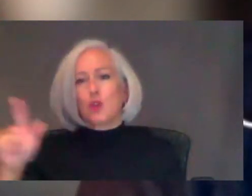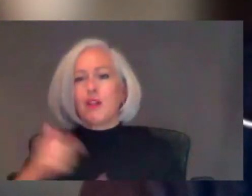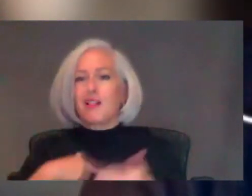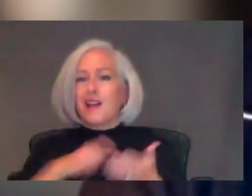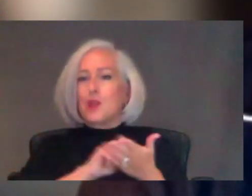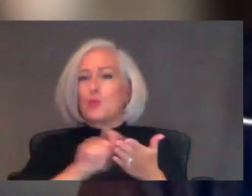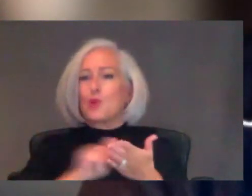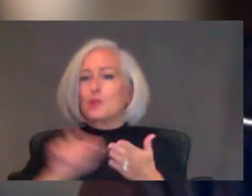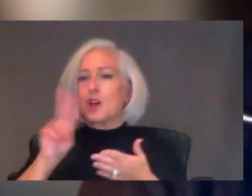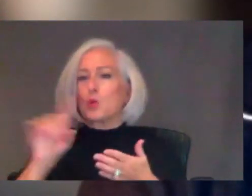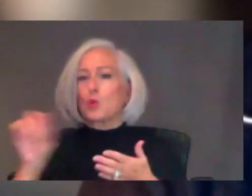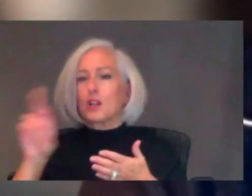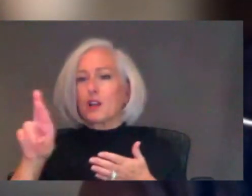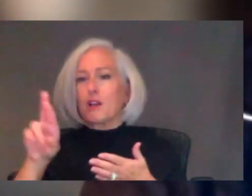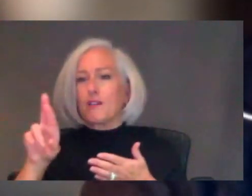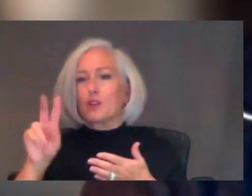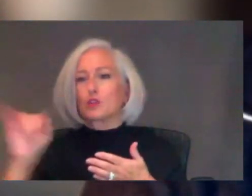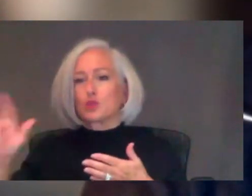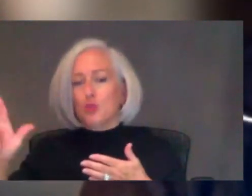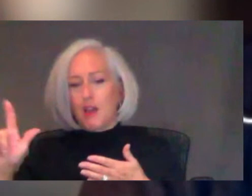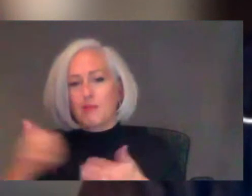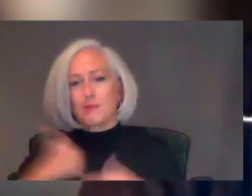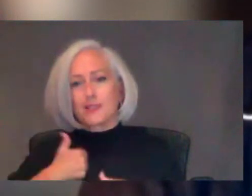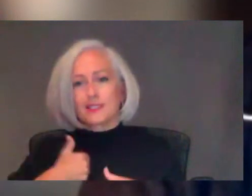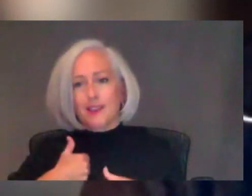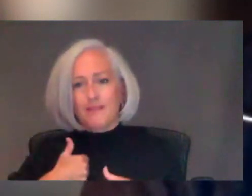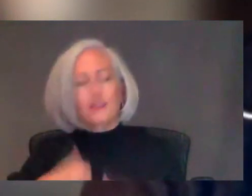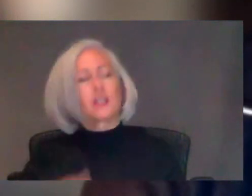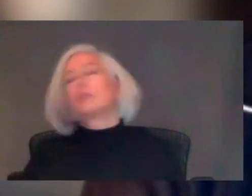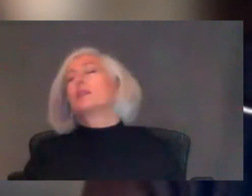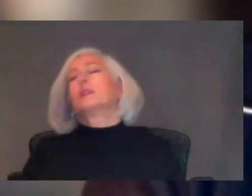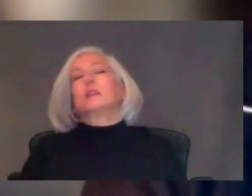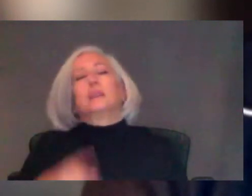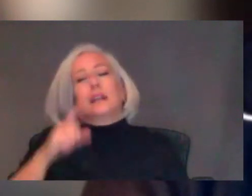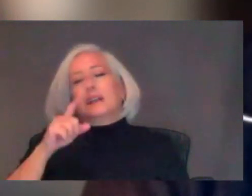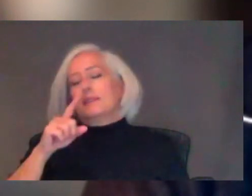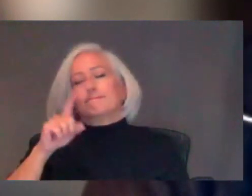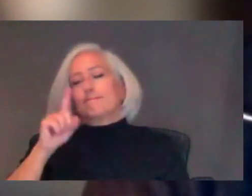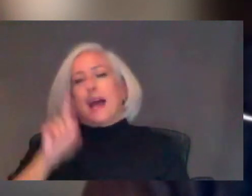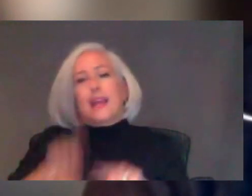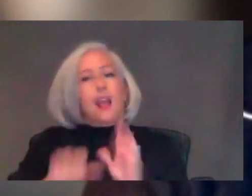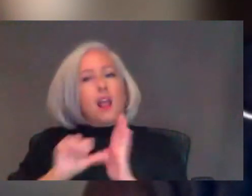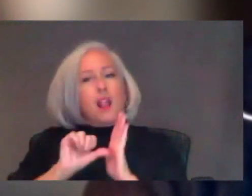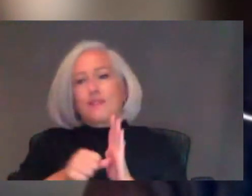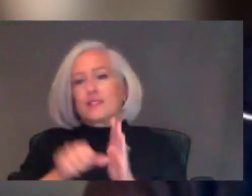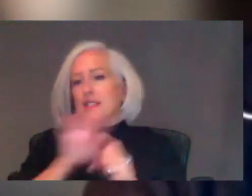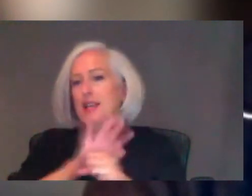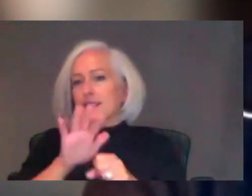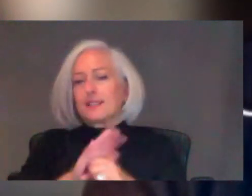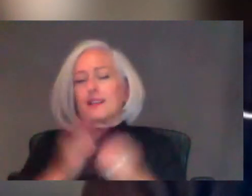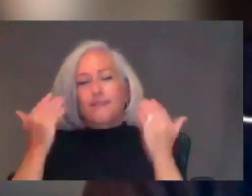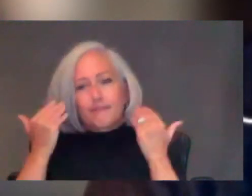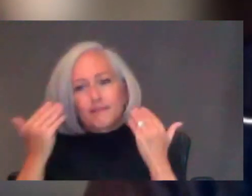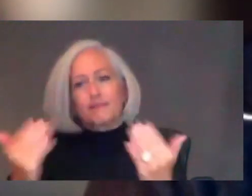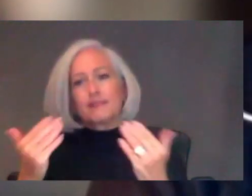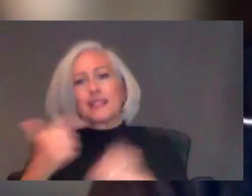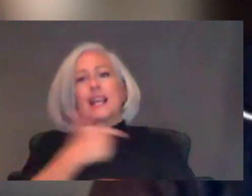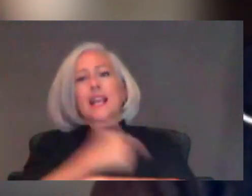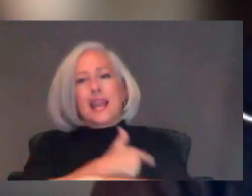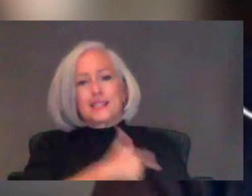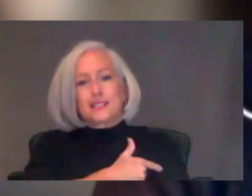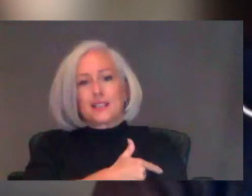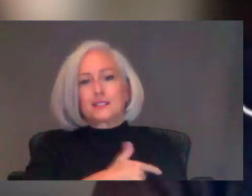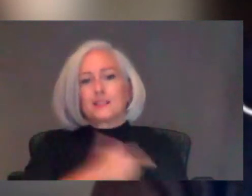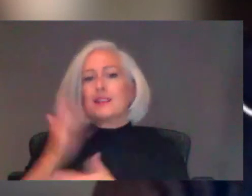just so important, and I'm trying to say this without getting emotional, but it's just so important, and my family